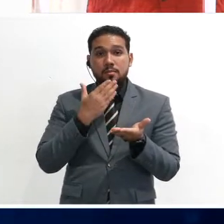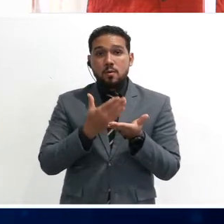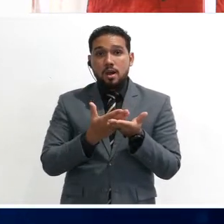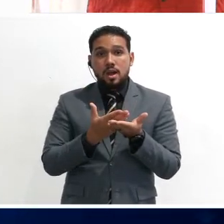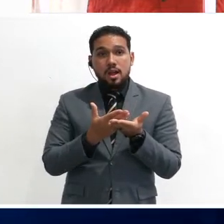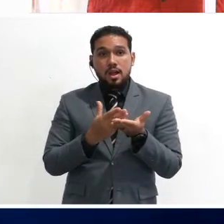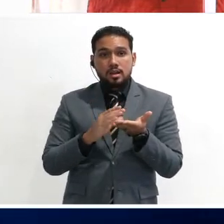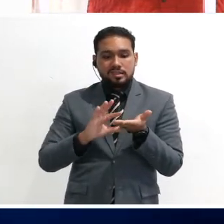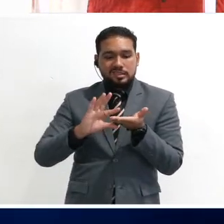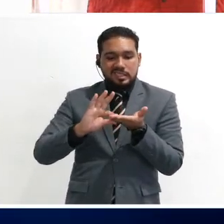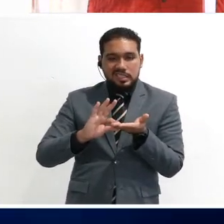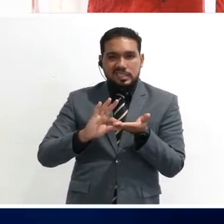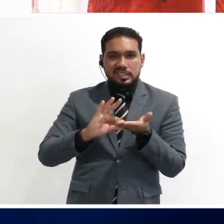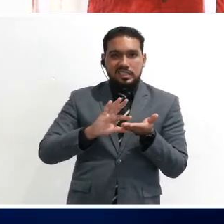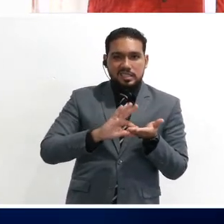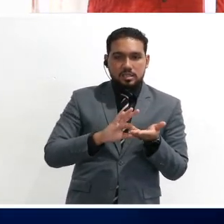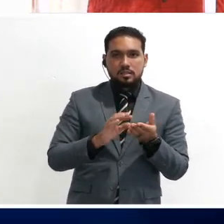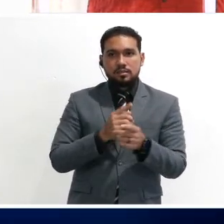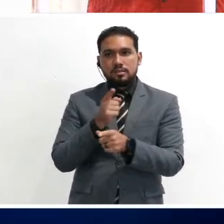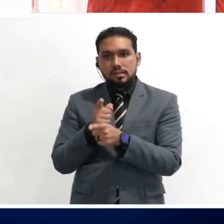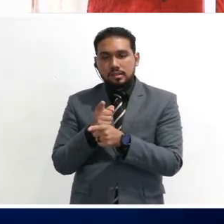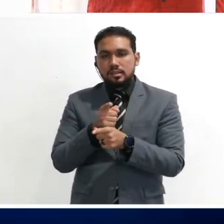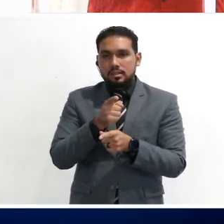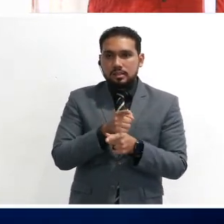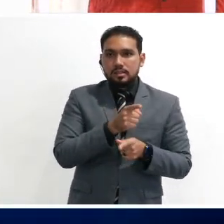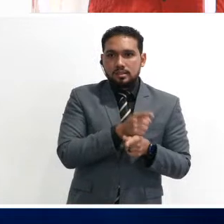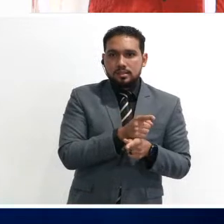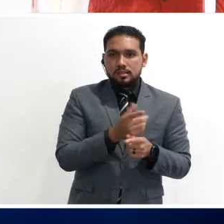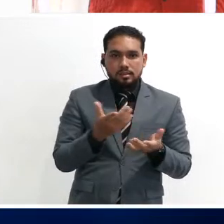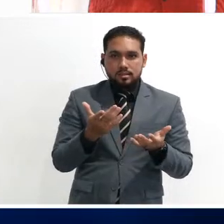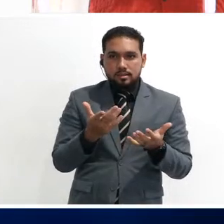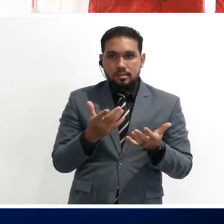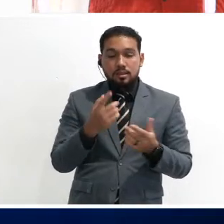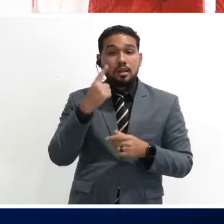area to prevent solder joint fails.